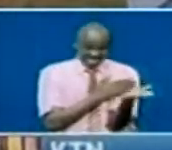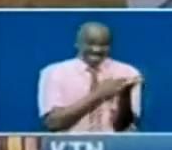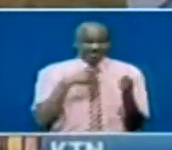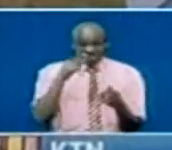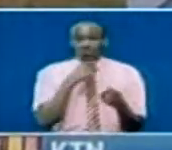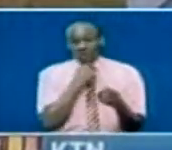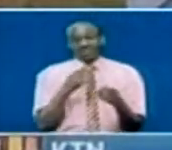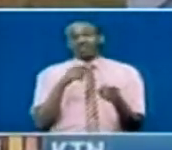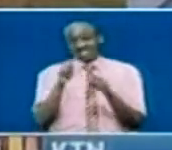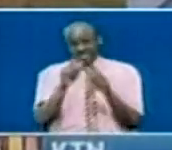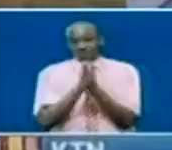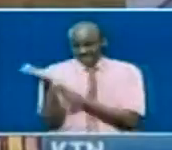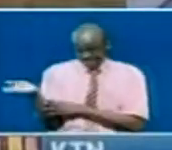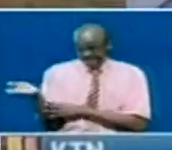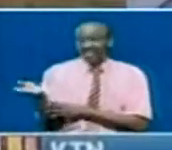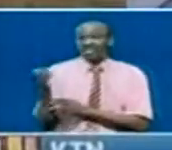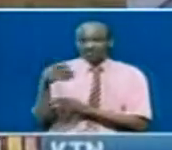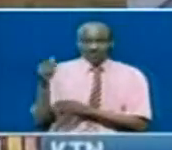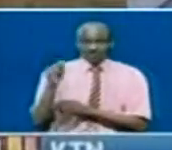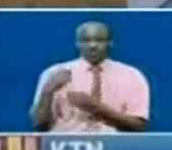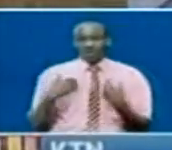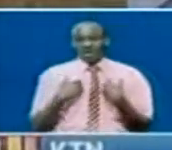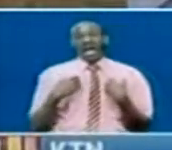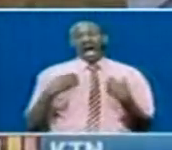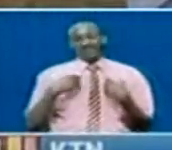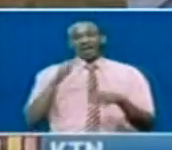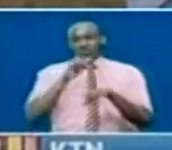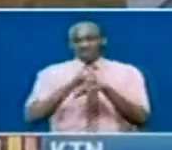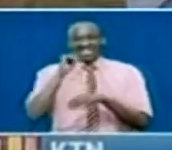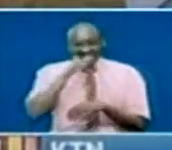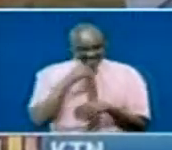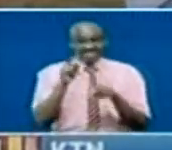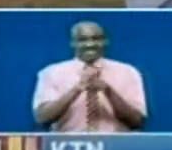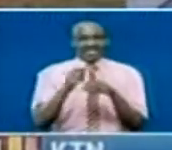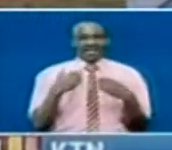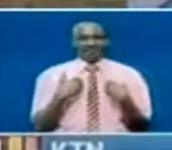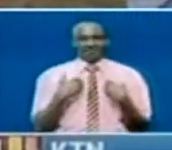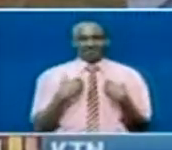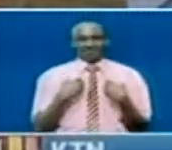the ones I train with. I've conducted a very, very nice training.